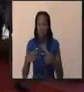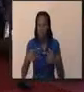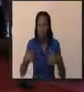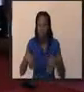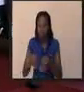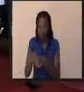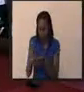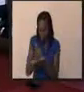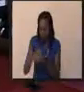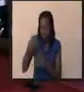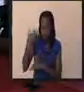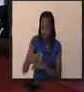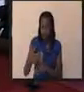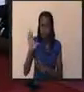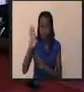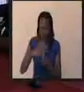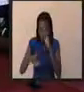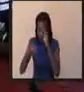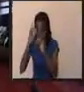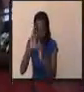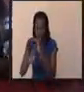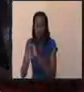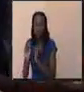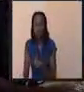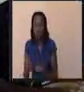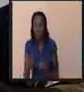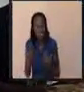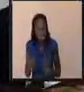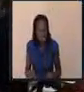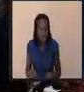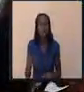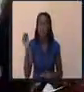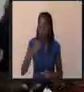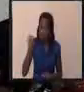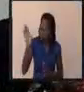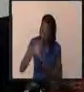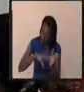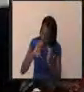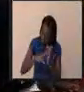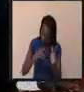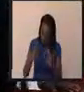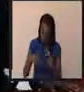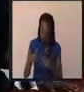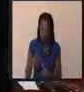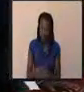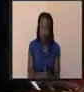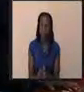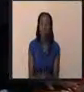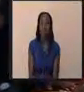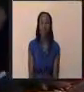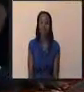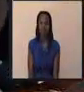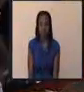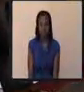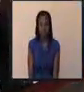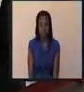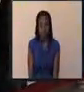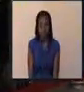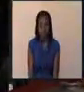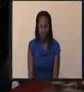later. Let's go to the study room. Oh, no. Yes, dishes every day. Let's go.